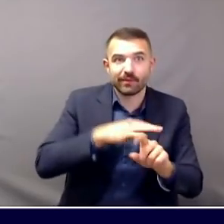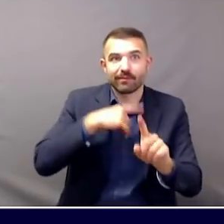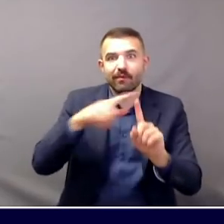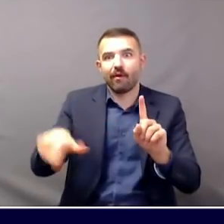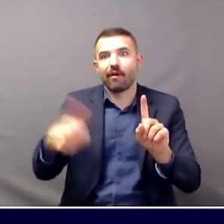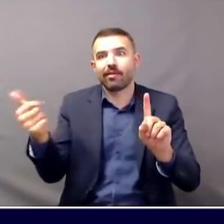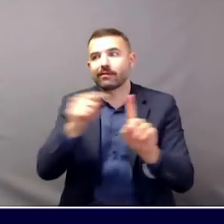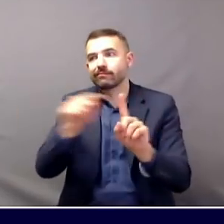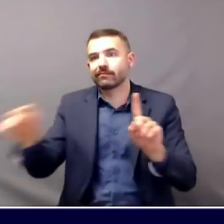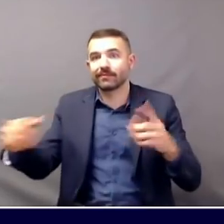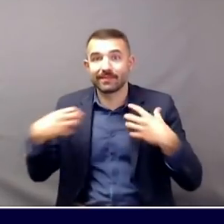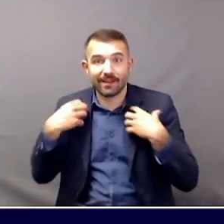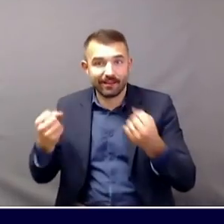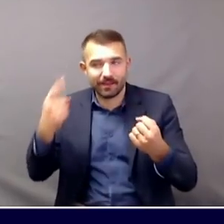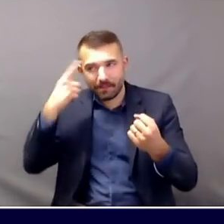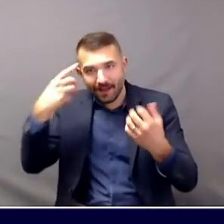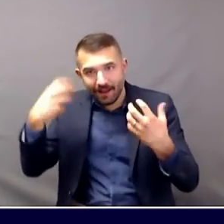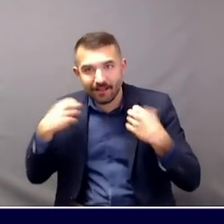challenges.